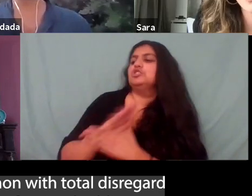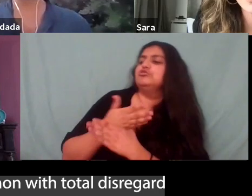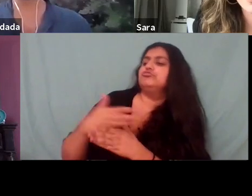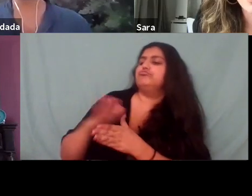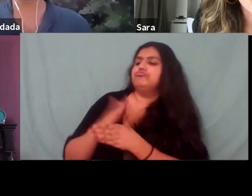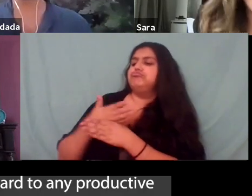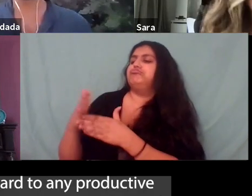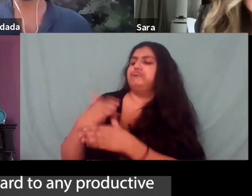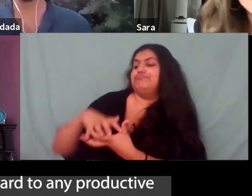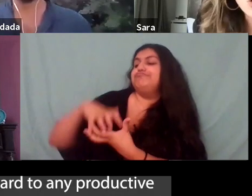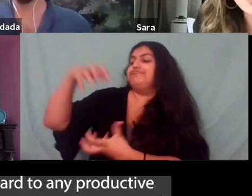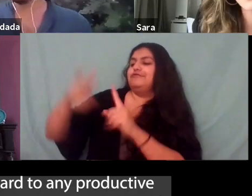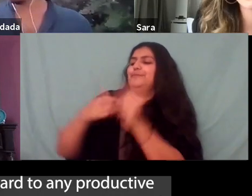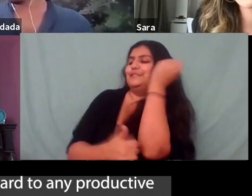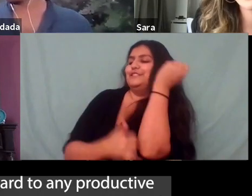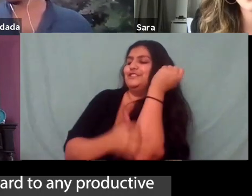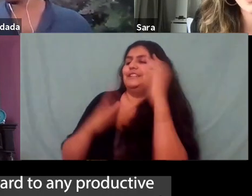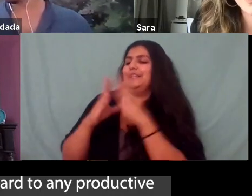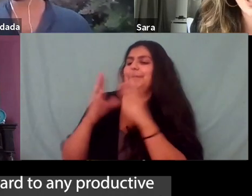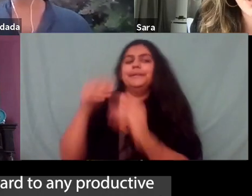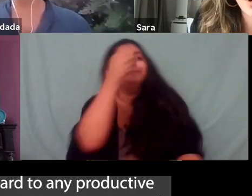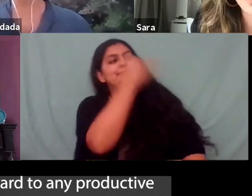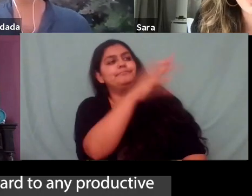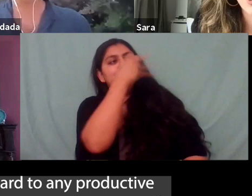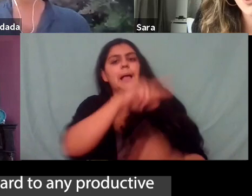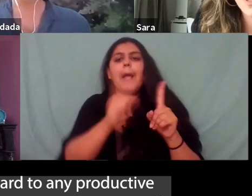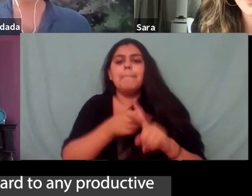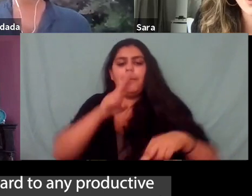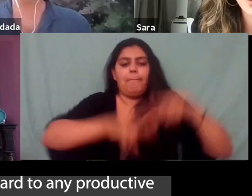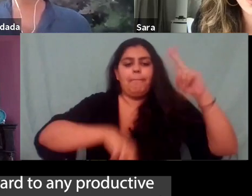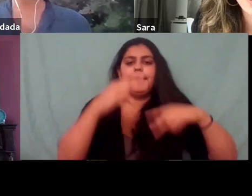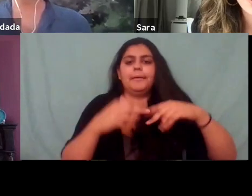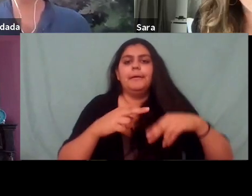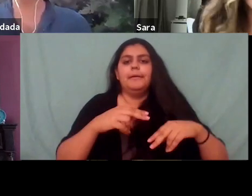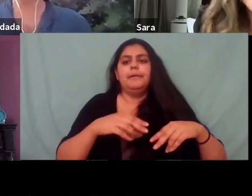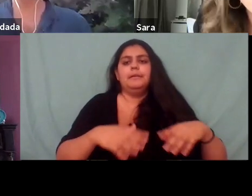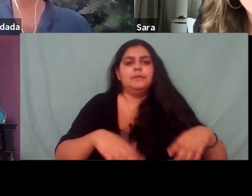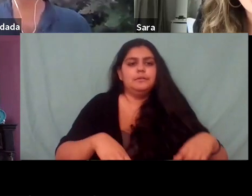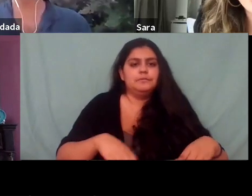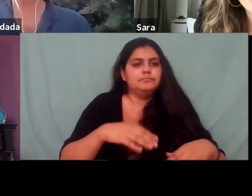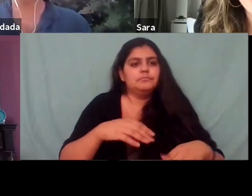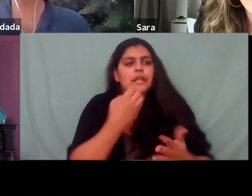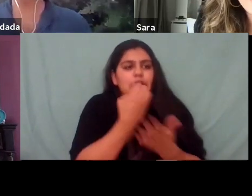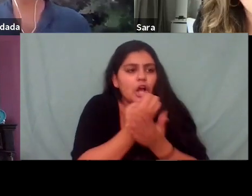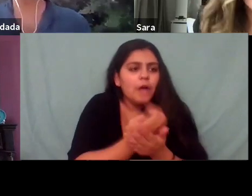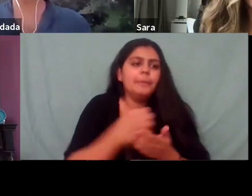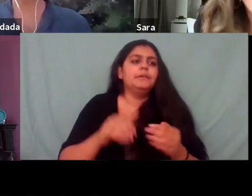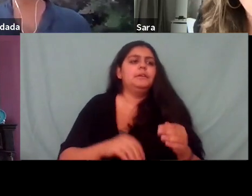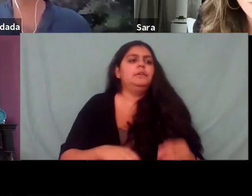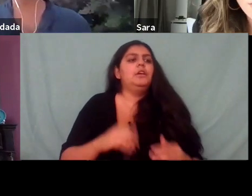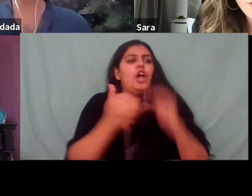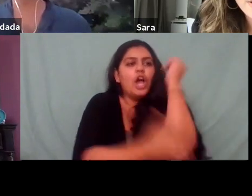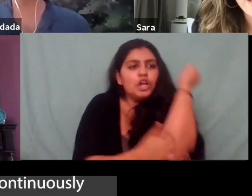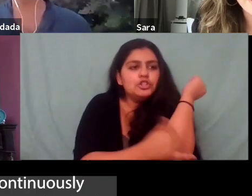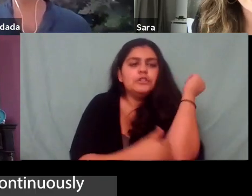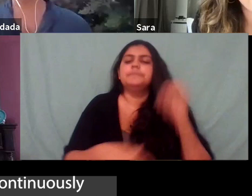nation building, any total disregard to any productive economic model or prosperity or growth. This new political caste took